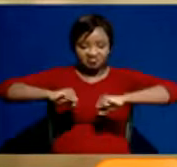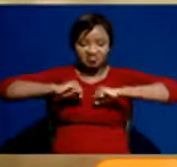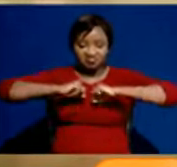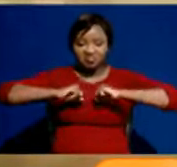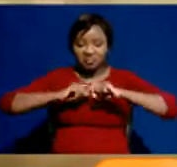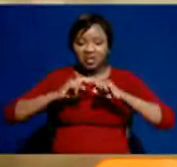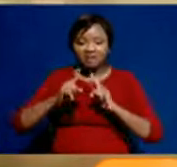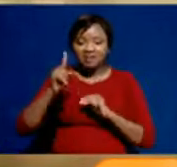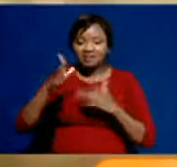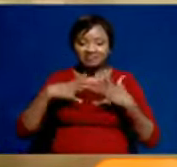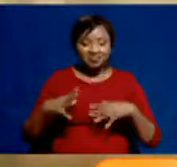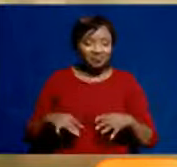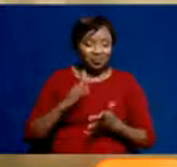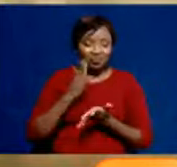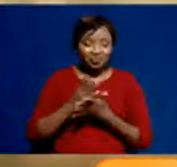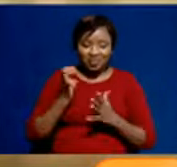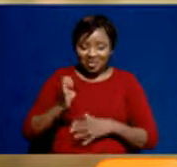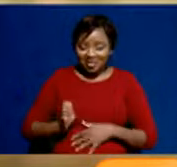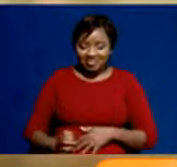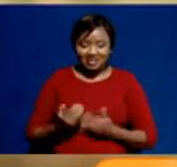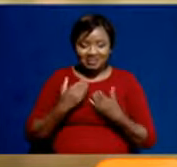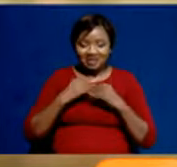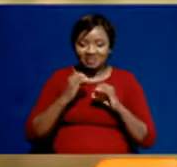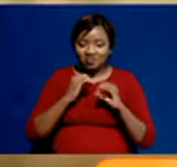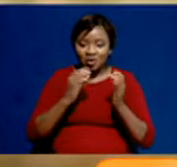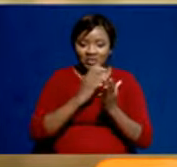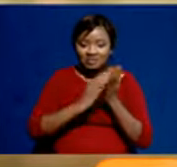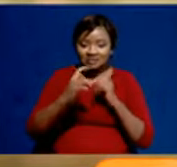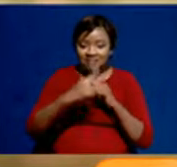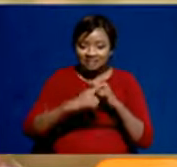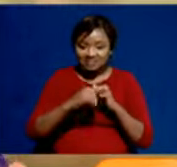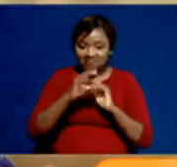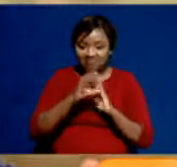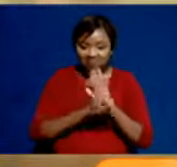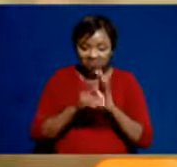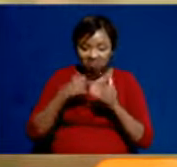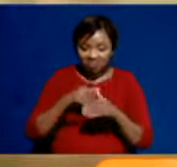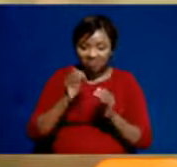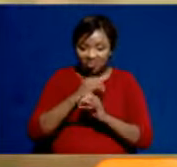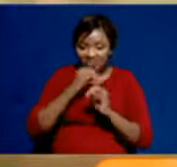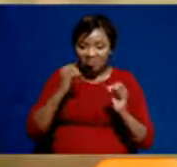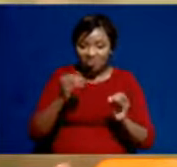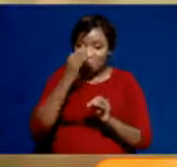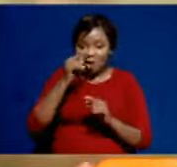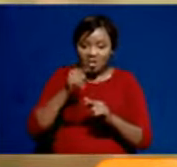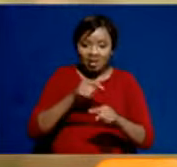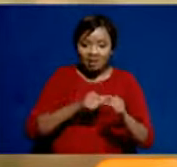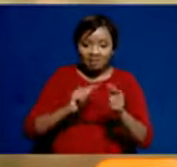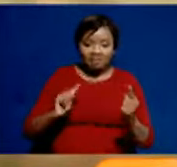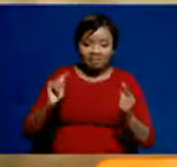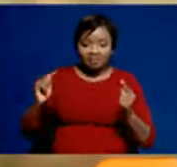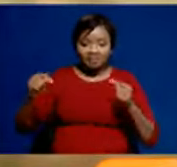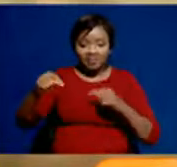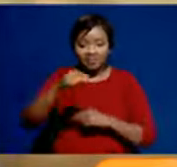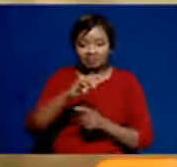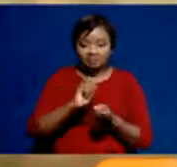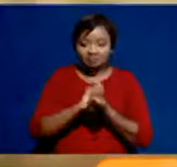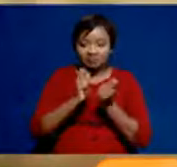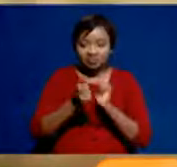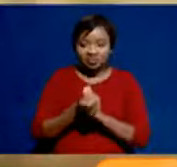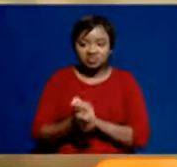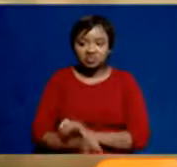not have qualified under Chapter 6. They did a reverse journey like the court is making them do on